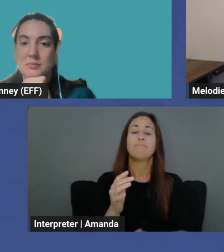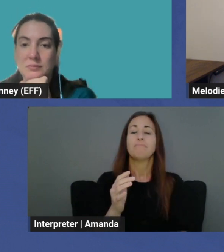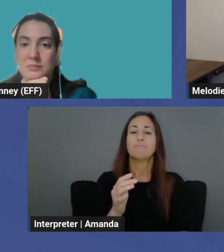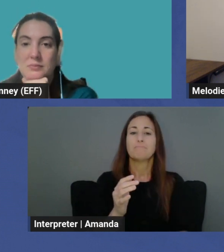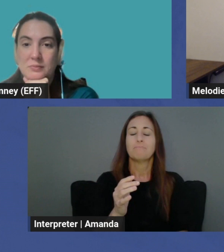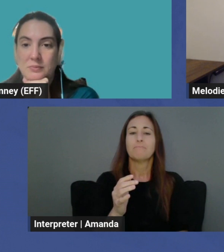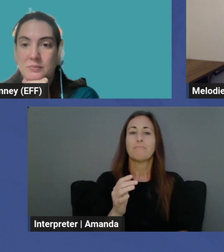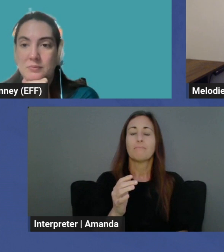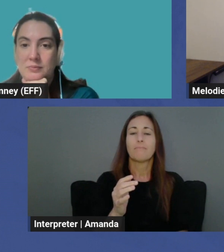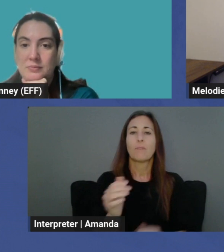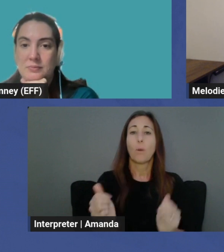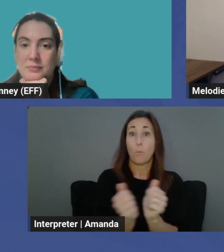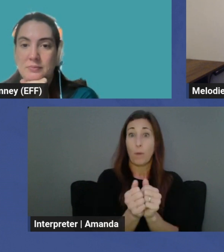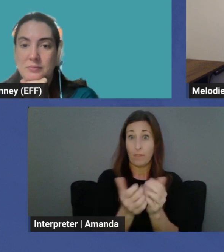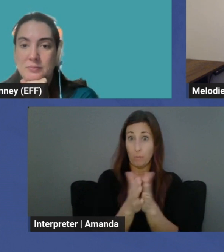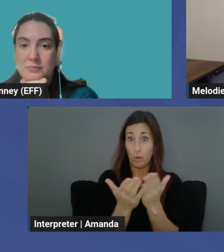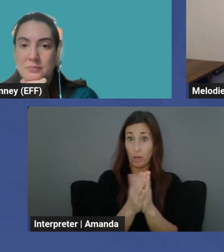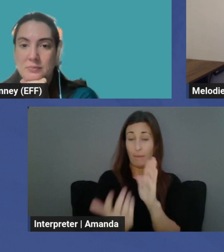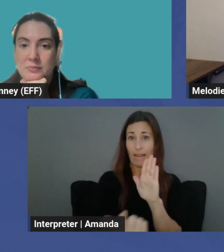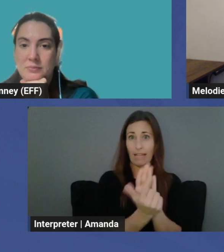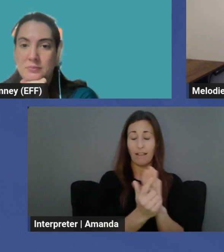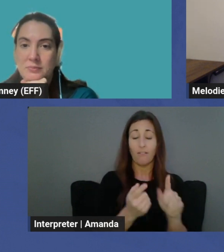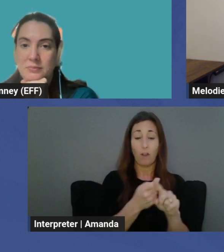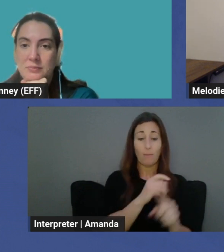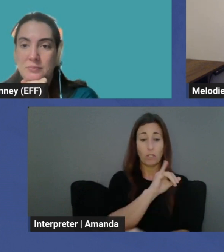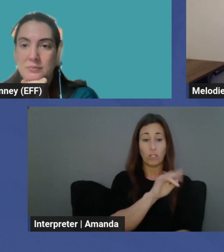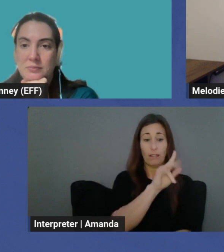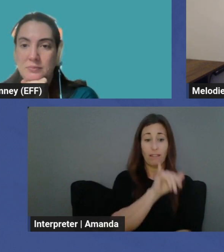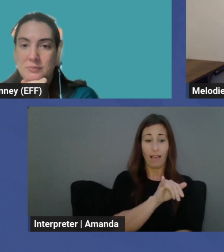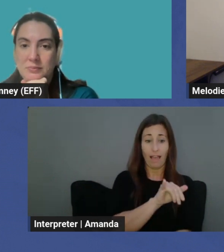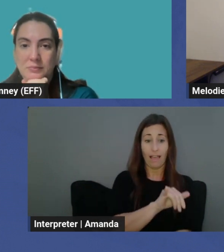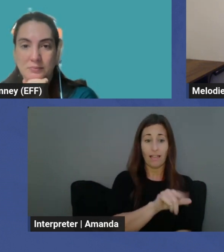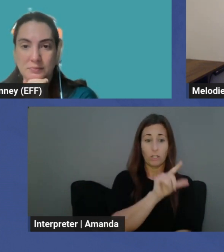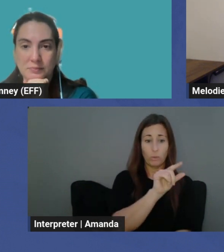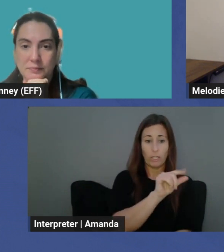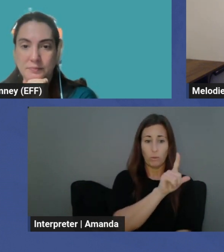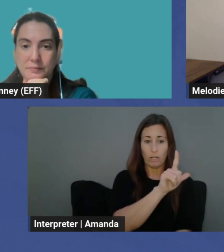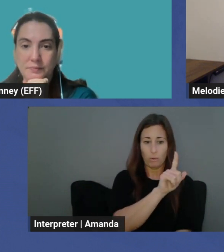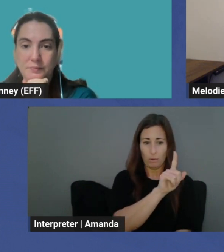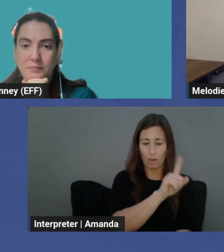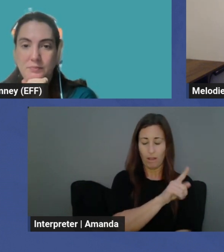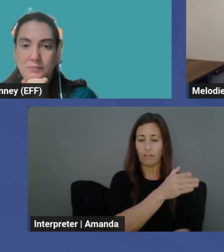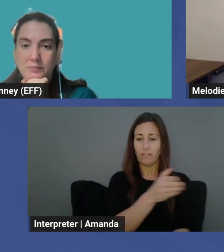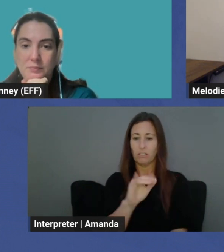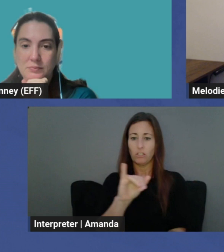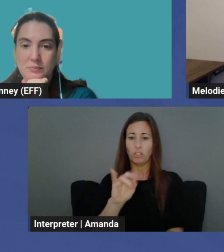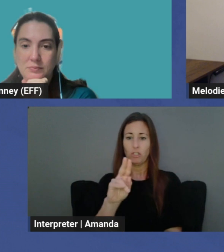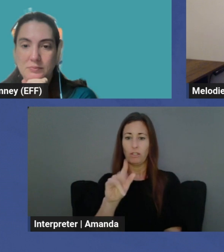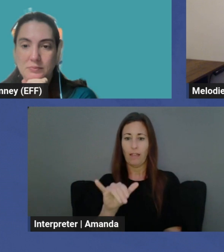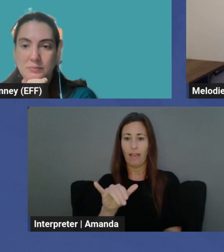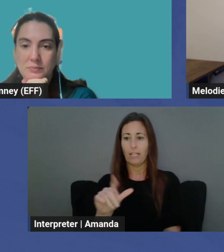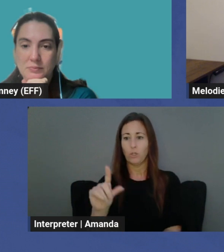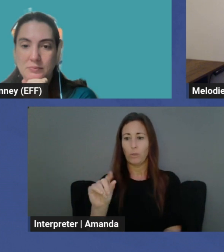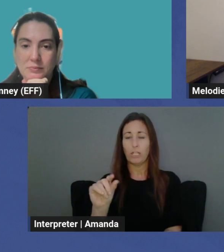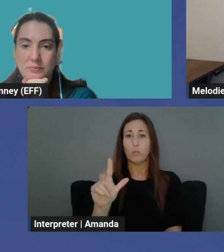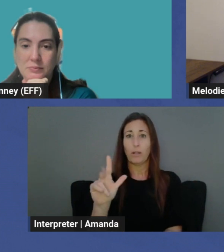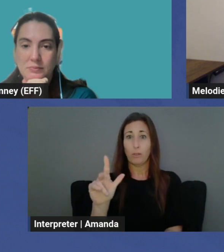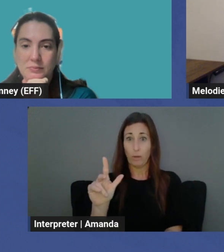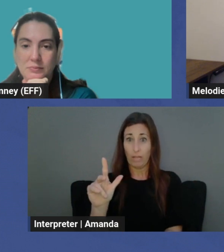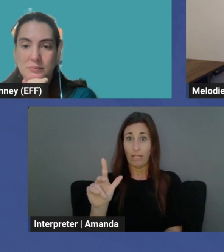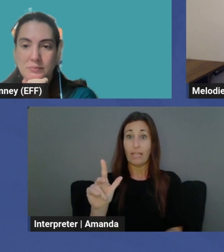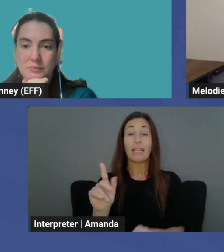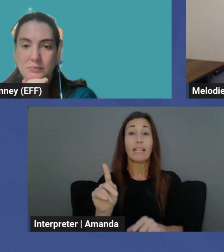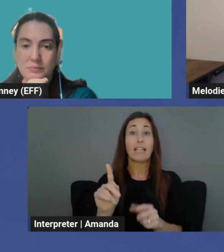regard to book banning. So from July 2021 to June 2023, PEN America's index of school book bans